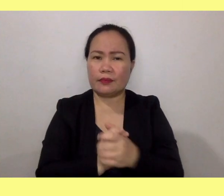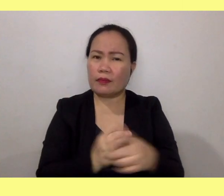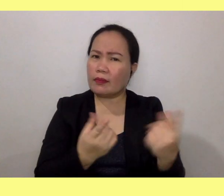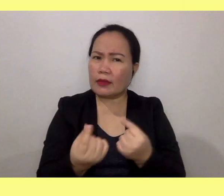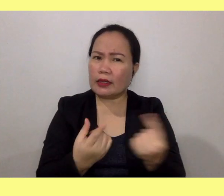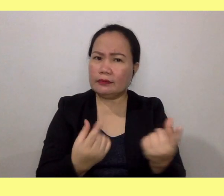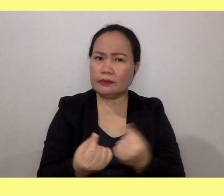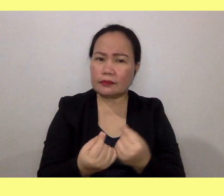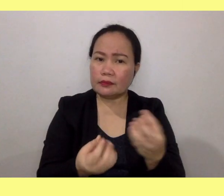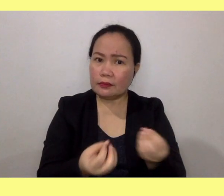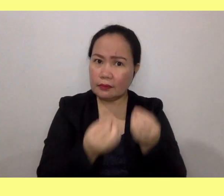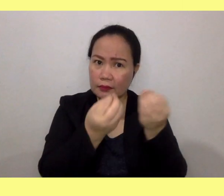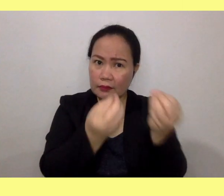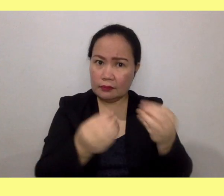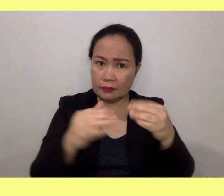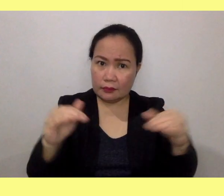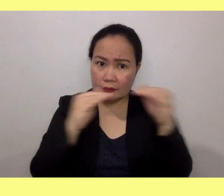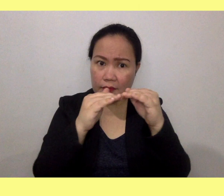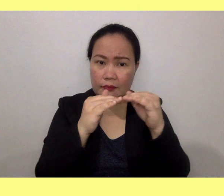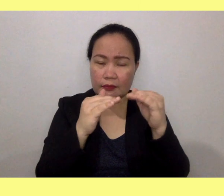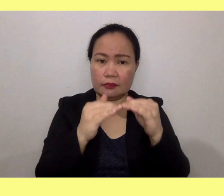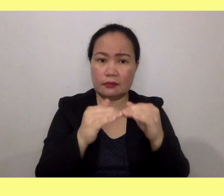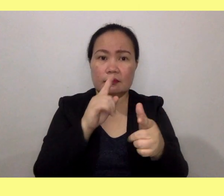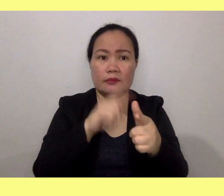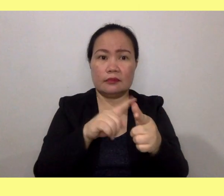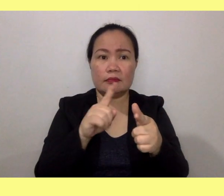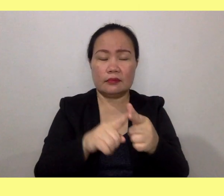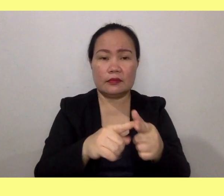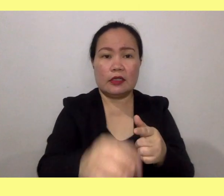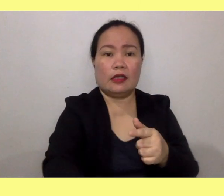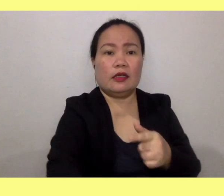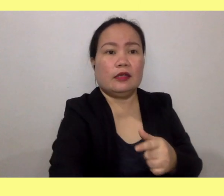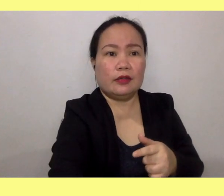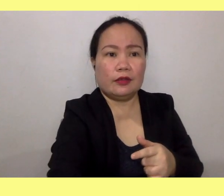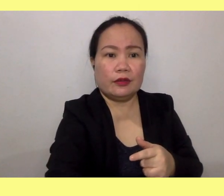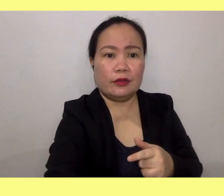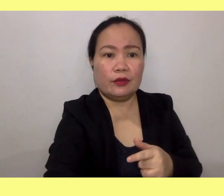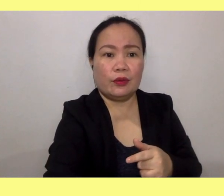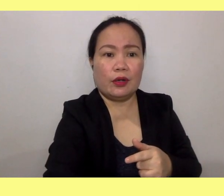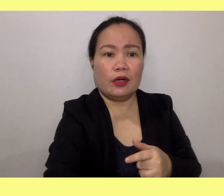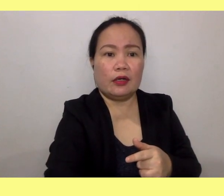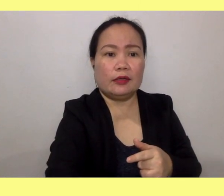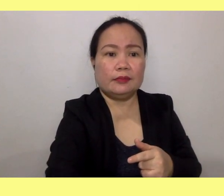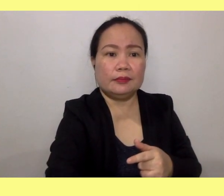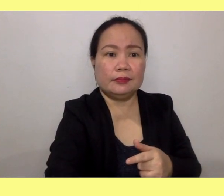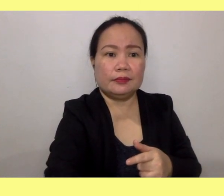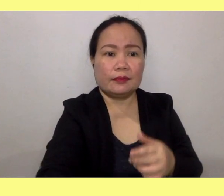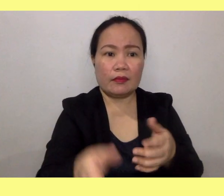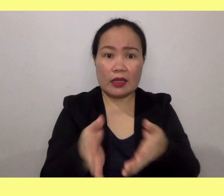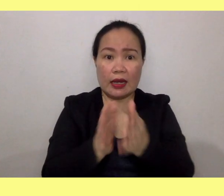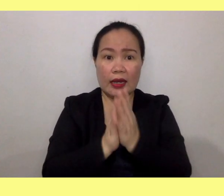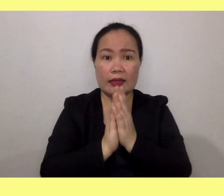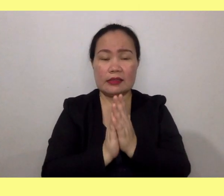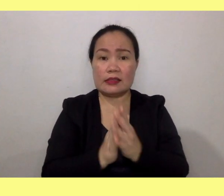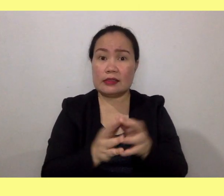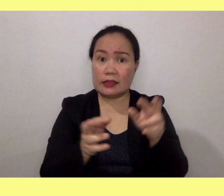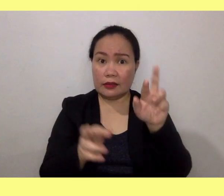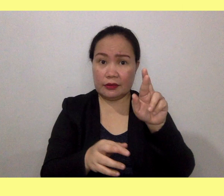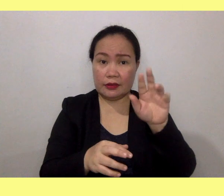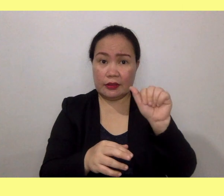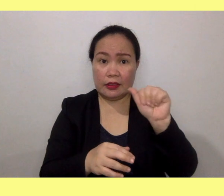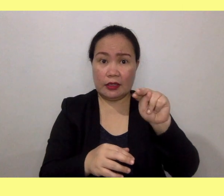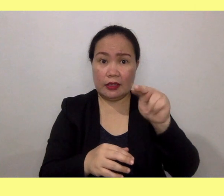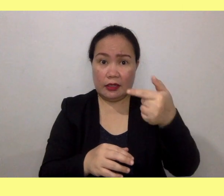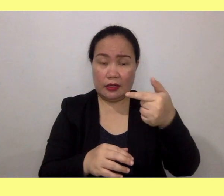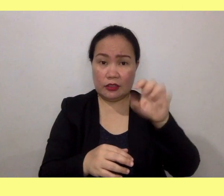ng equation and then you are asked to find the range of values. Okay? So, paanong gagawin natin